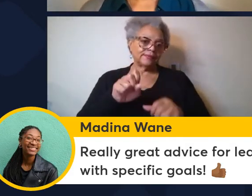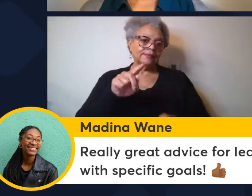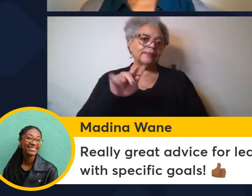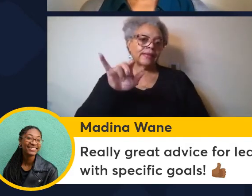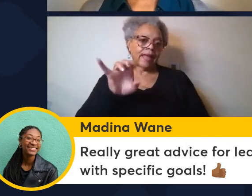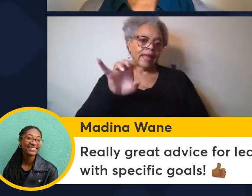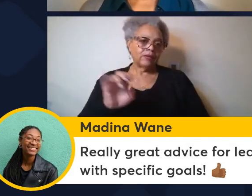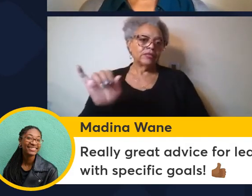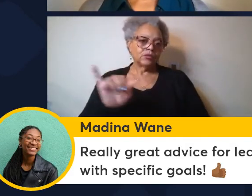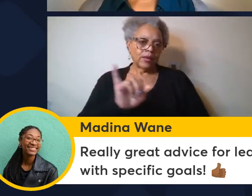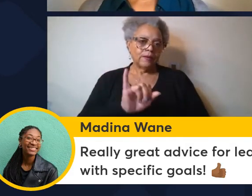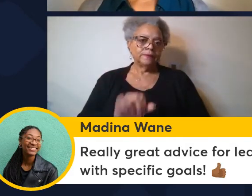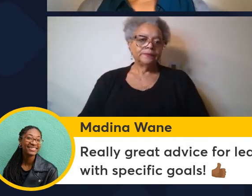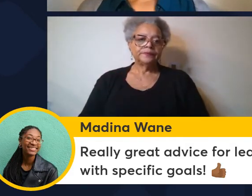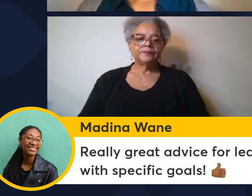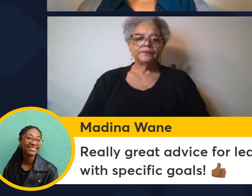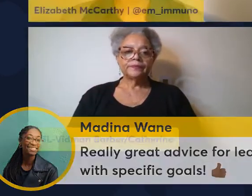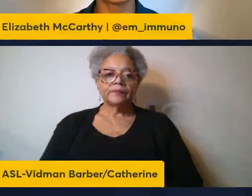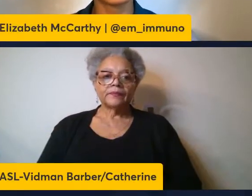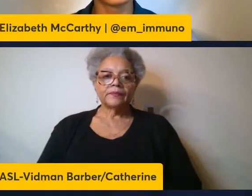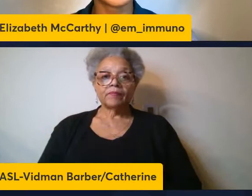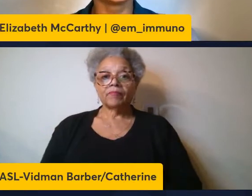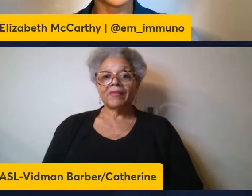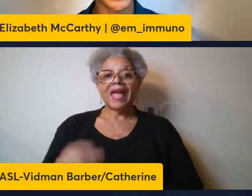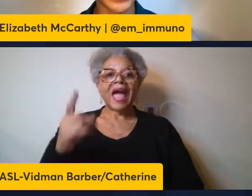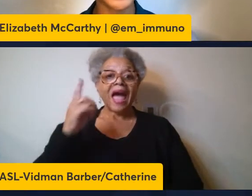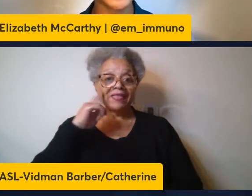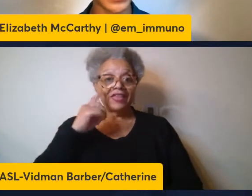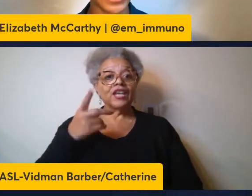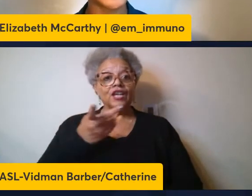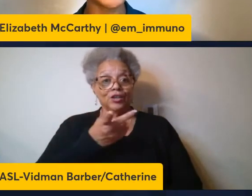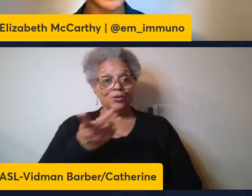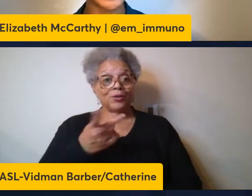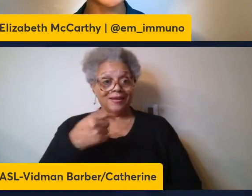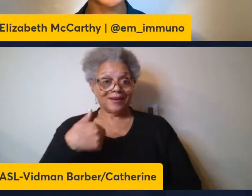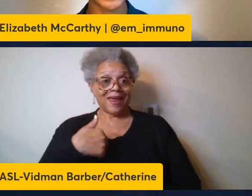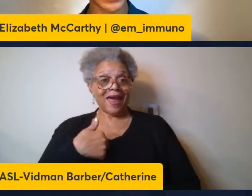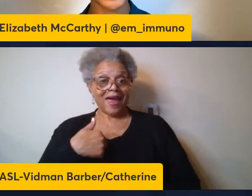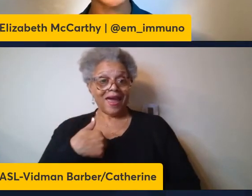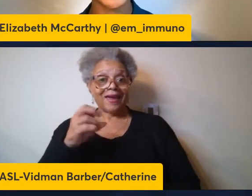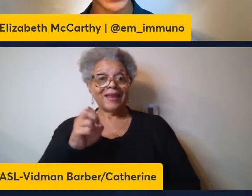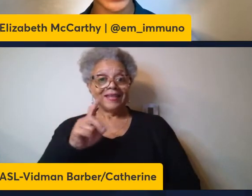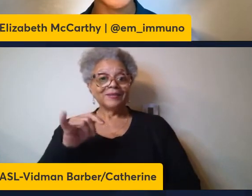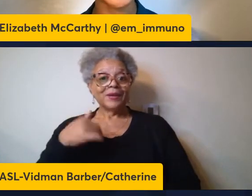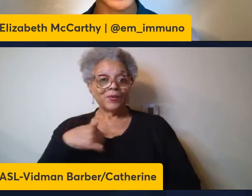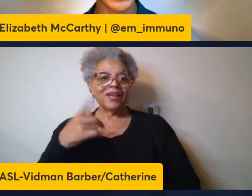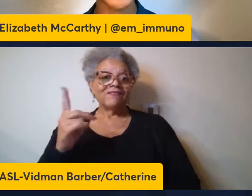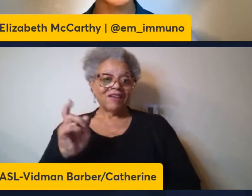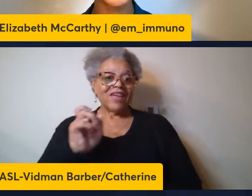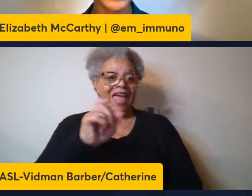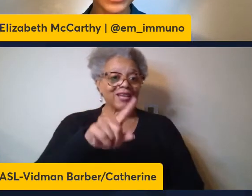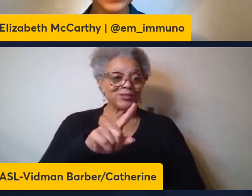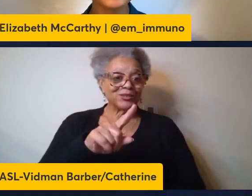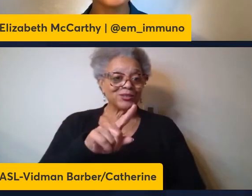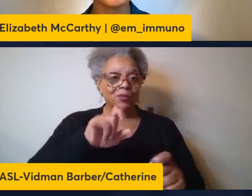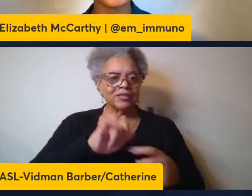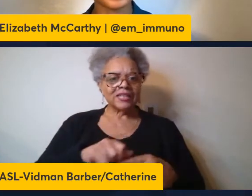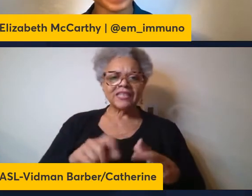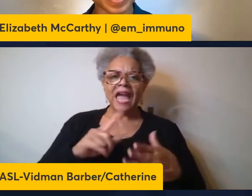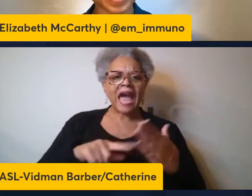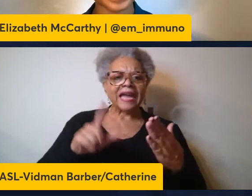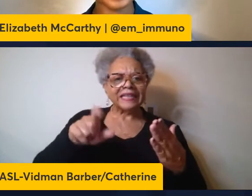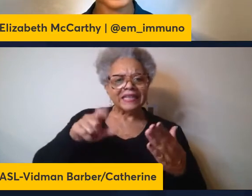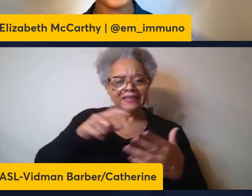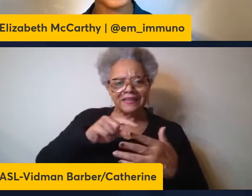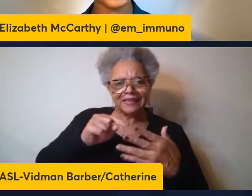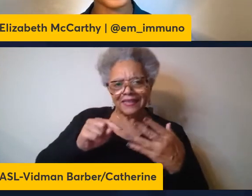think we've had some of that, you and me, Elizabeth, right? I think I've asked you some questions about, hey, how do you do this? And